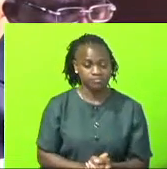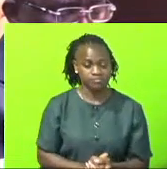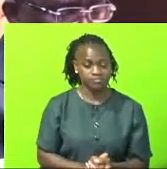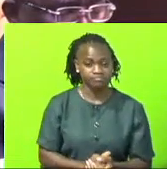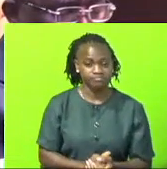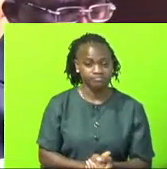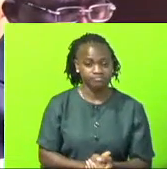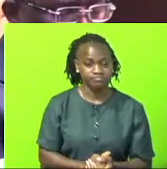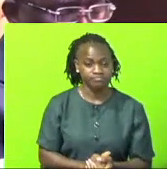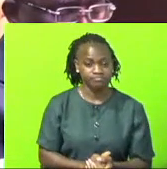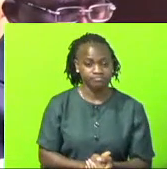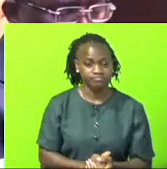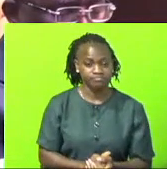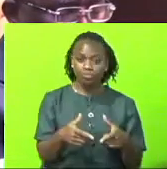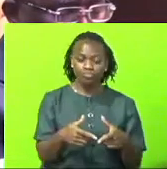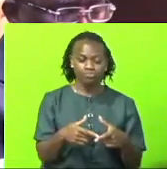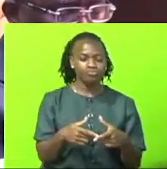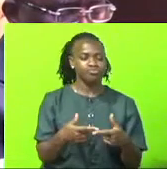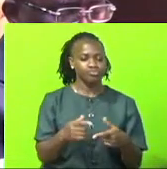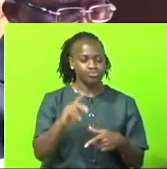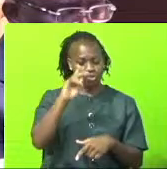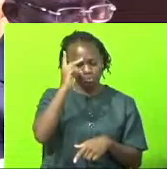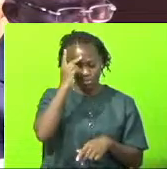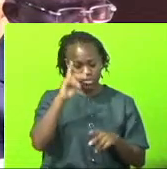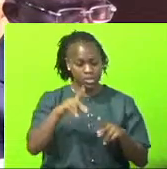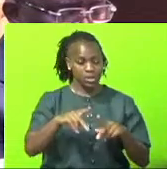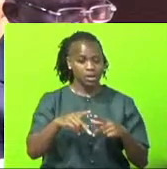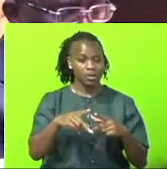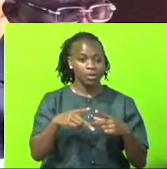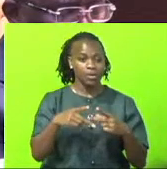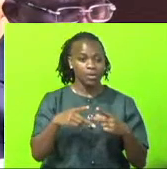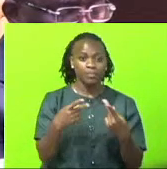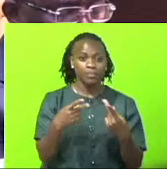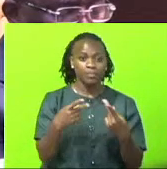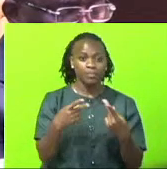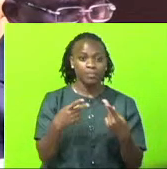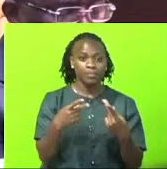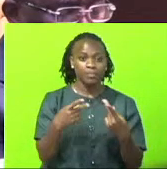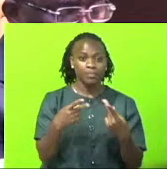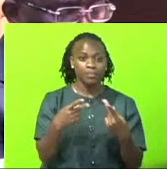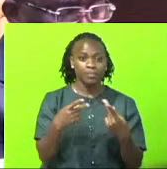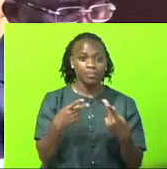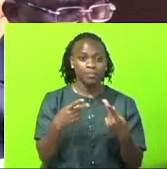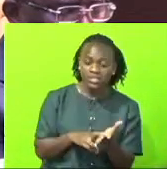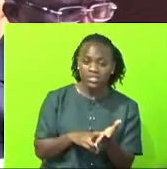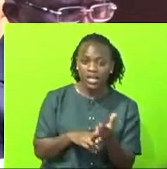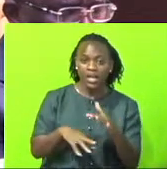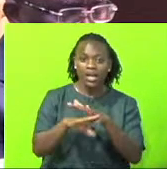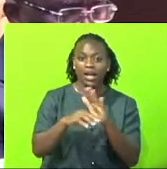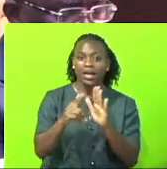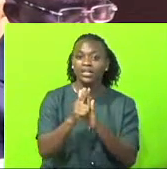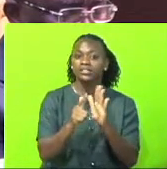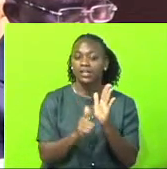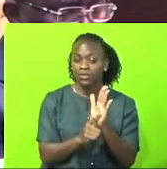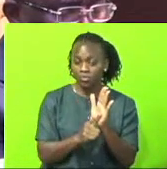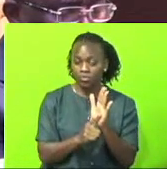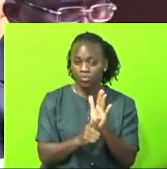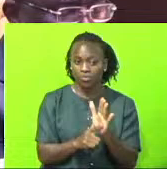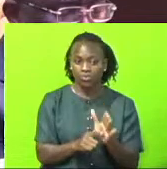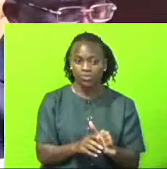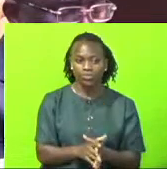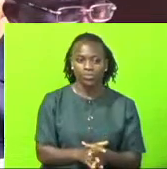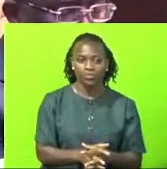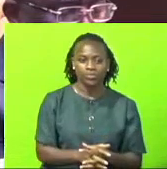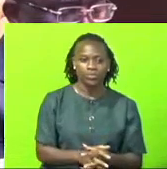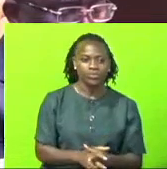as a political party unless it is registered as such under the law for... No, that's not what